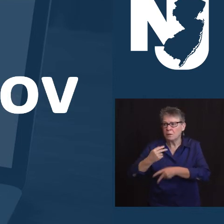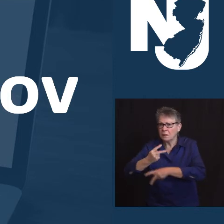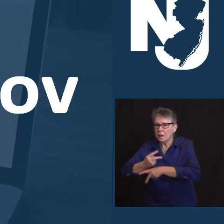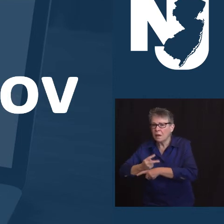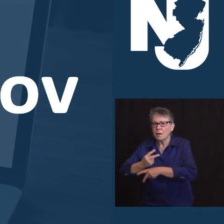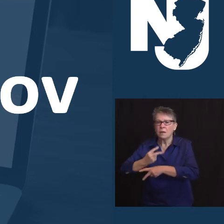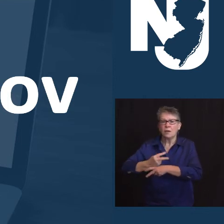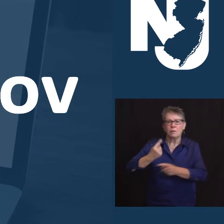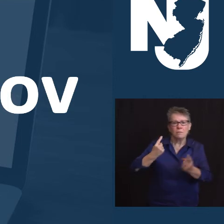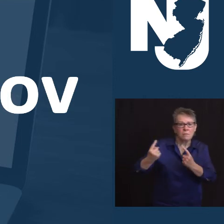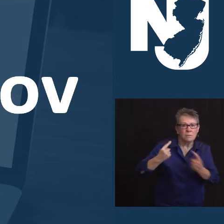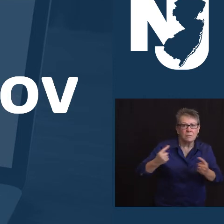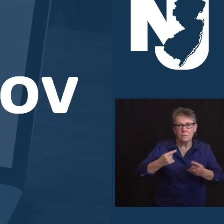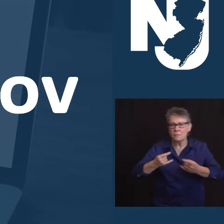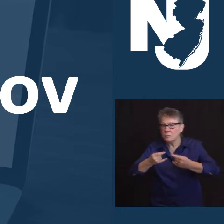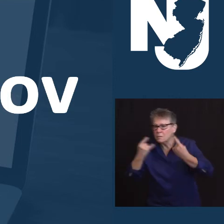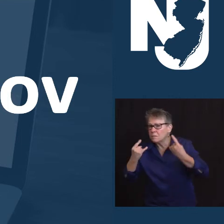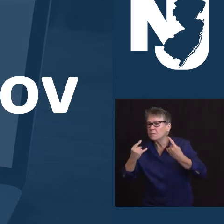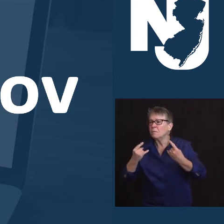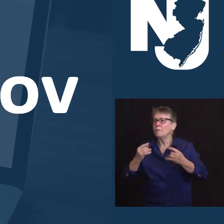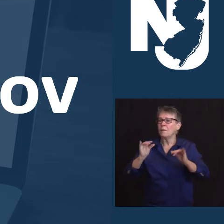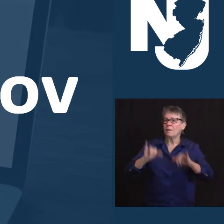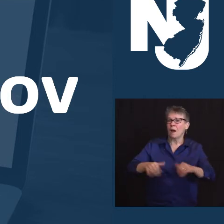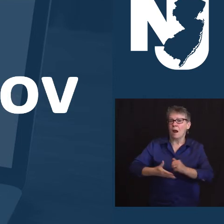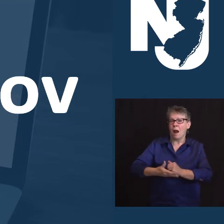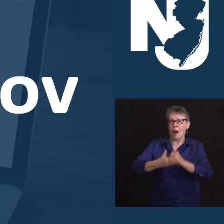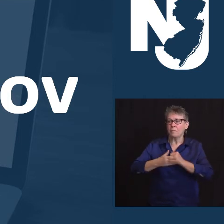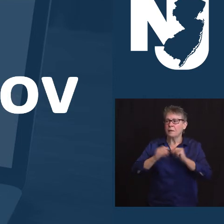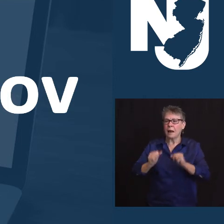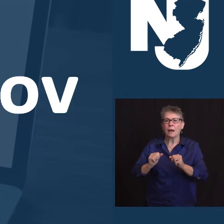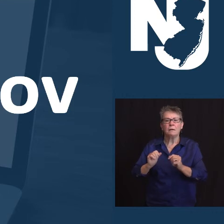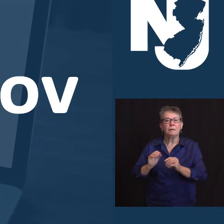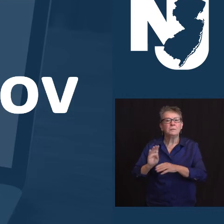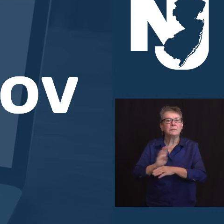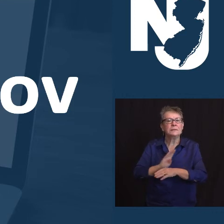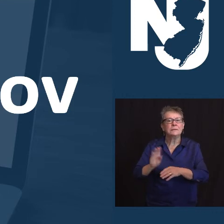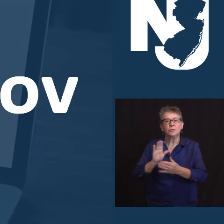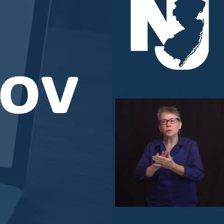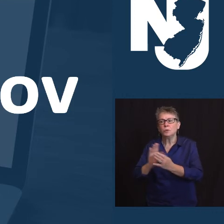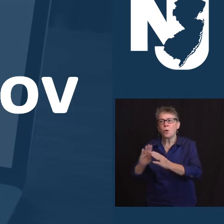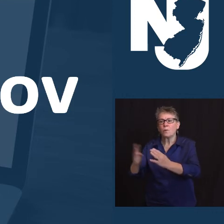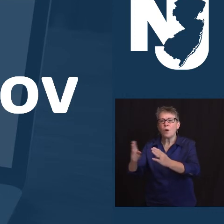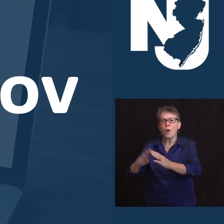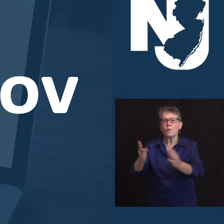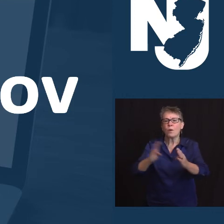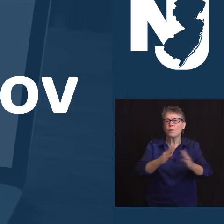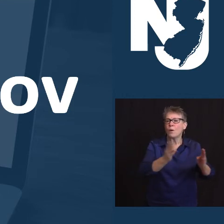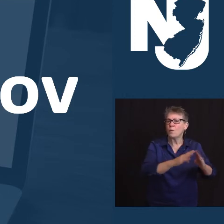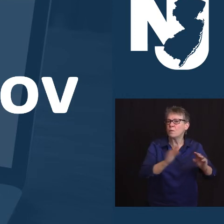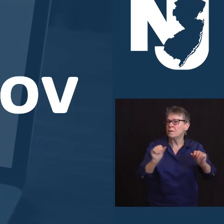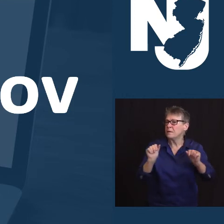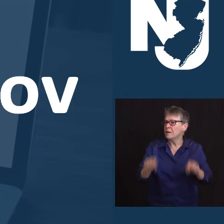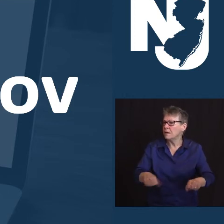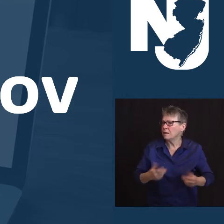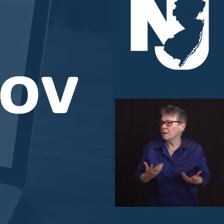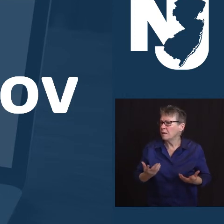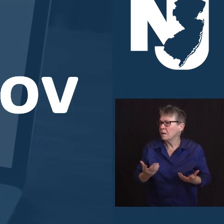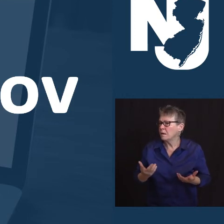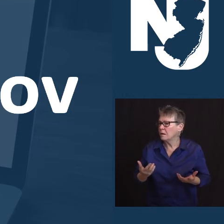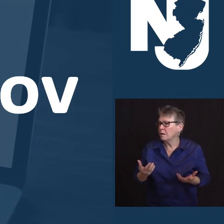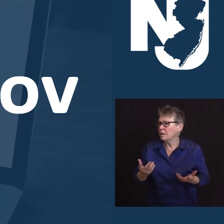reopen our economy. Obviously, these variants that we talk about are something that we're watching like a hawk, and obviously very